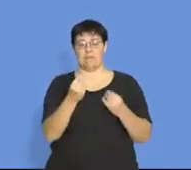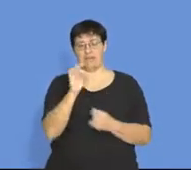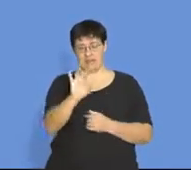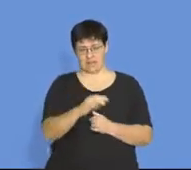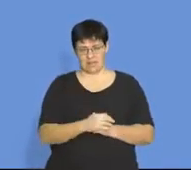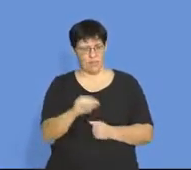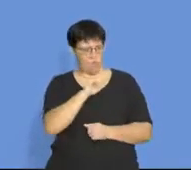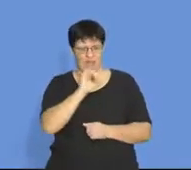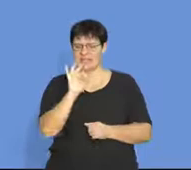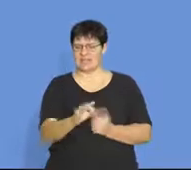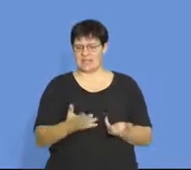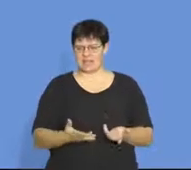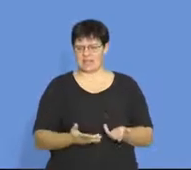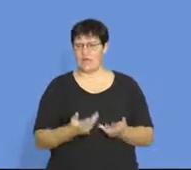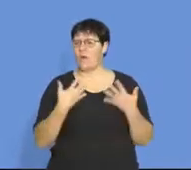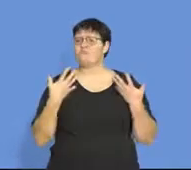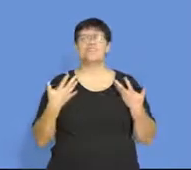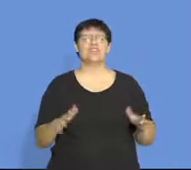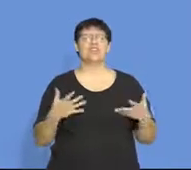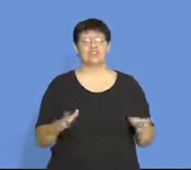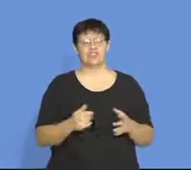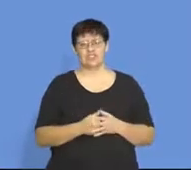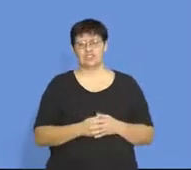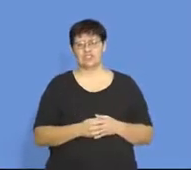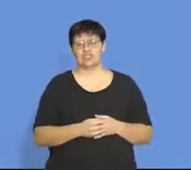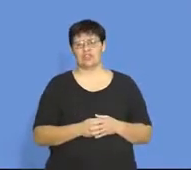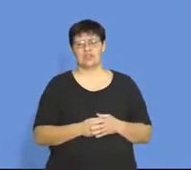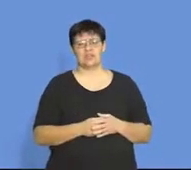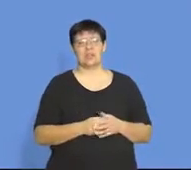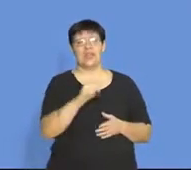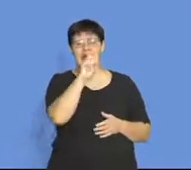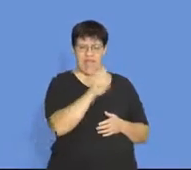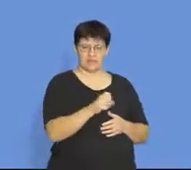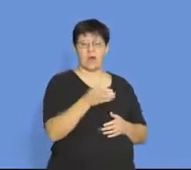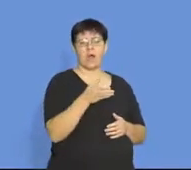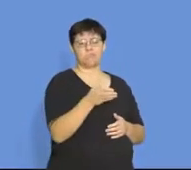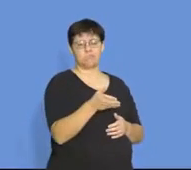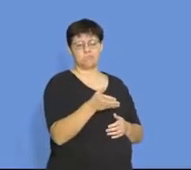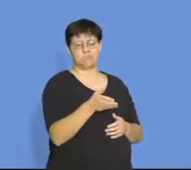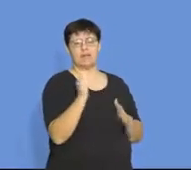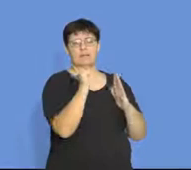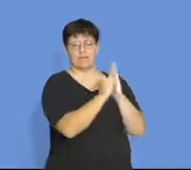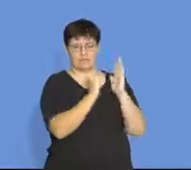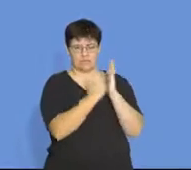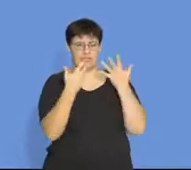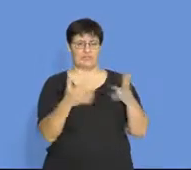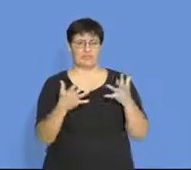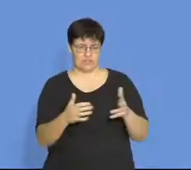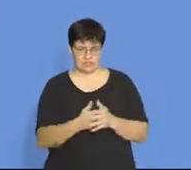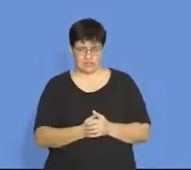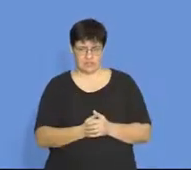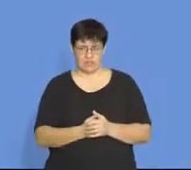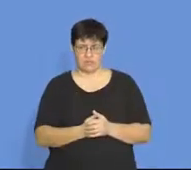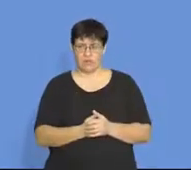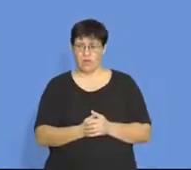equation 3. Why equation 3? Because already, remember, equation 3 already had x as the subject of the